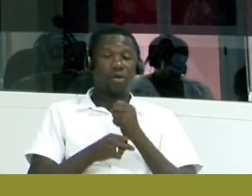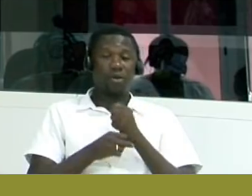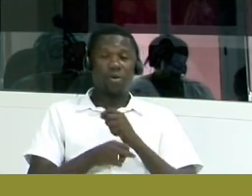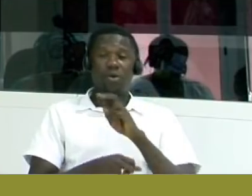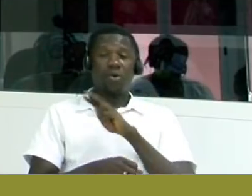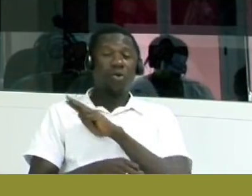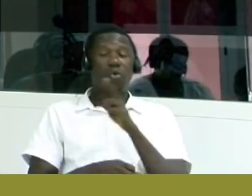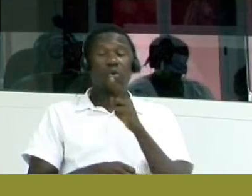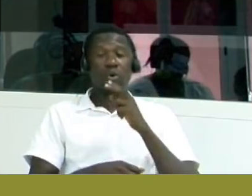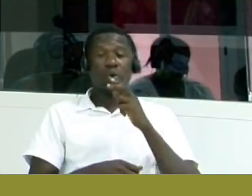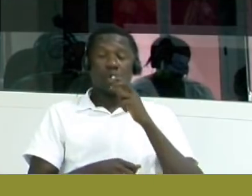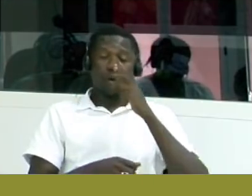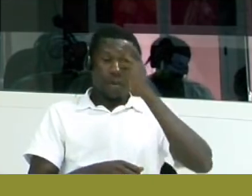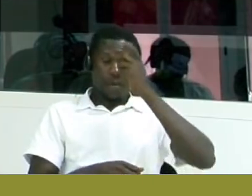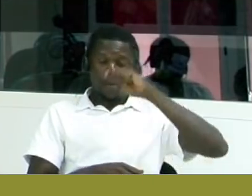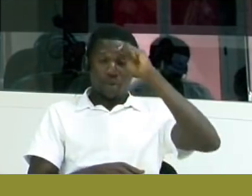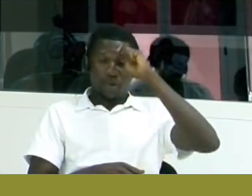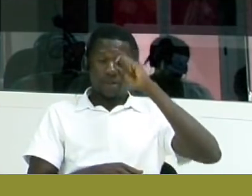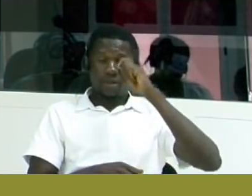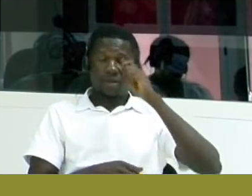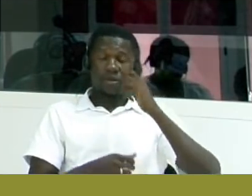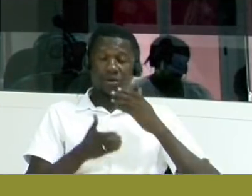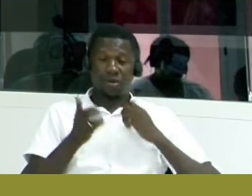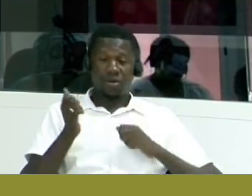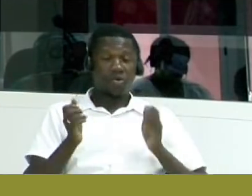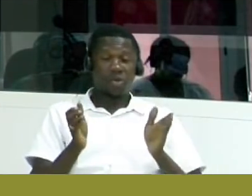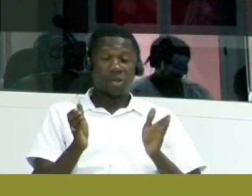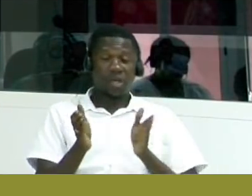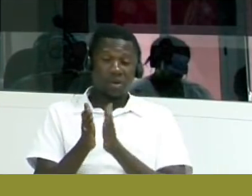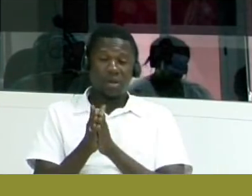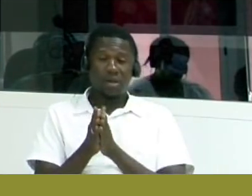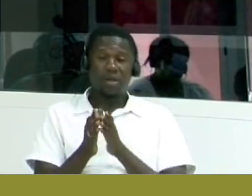officer goes anywhere near them in uniform.